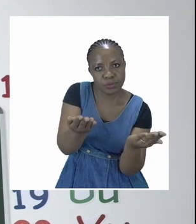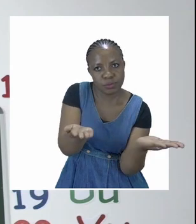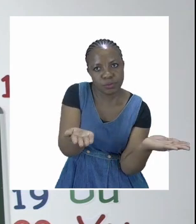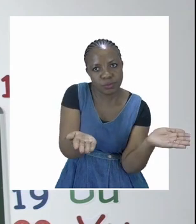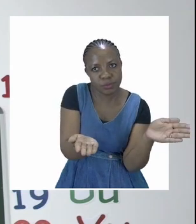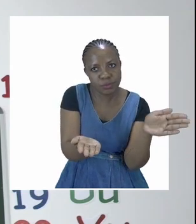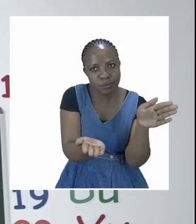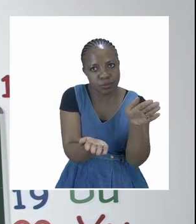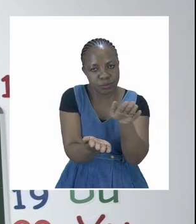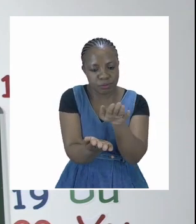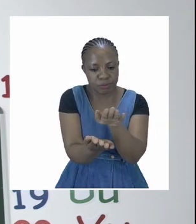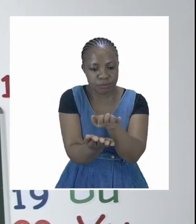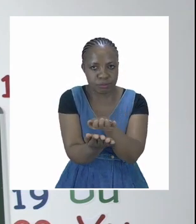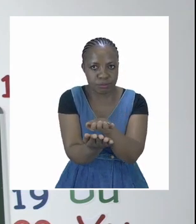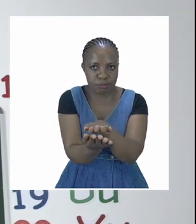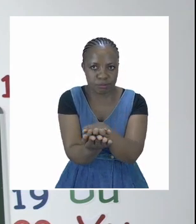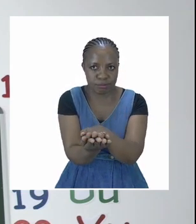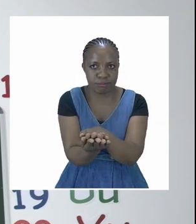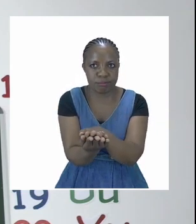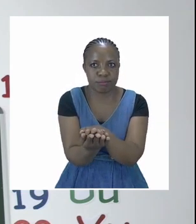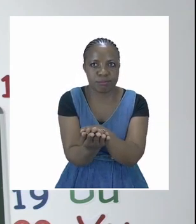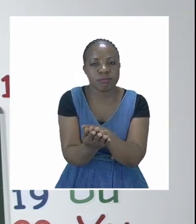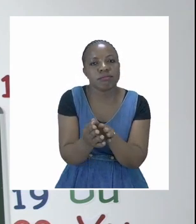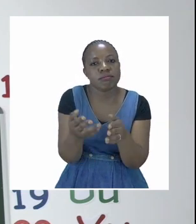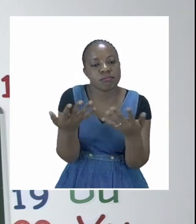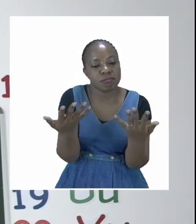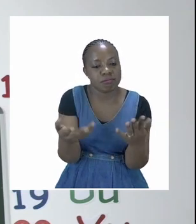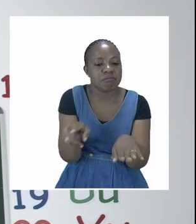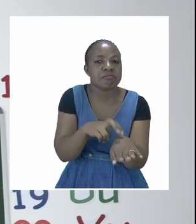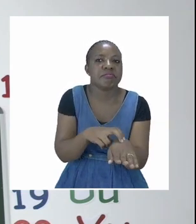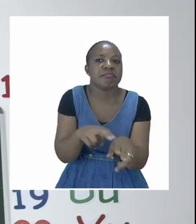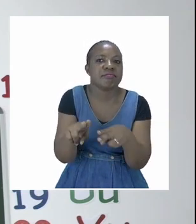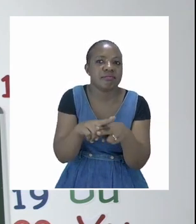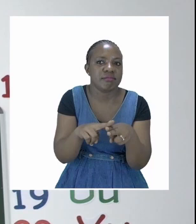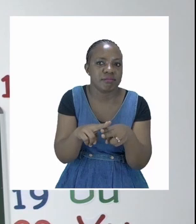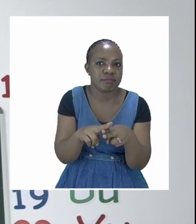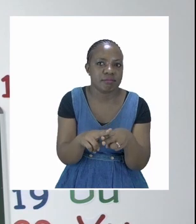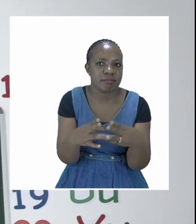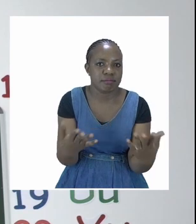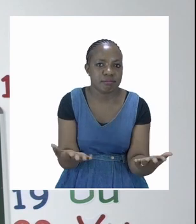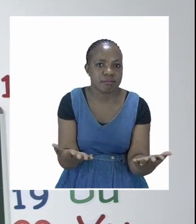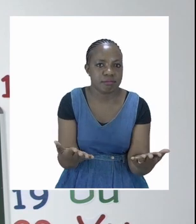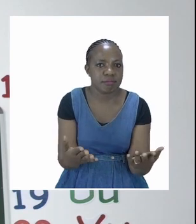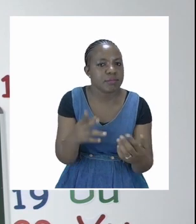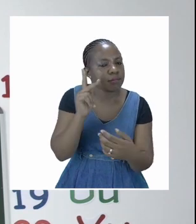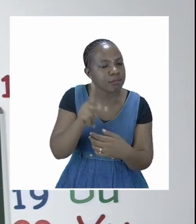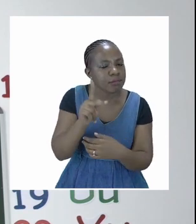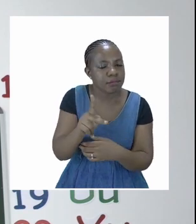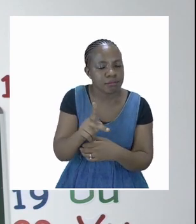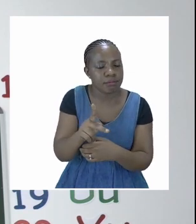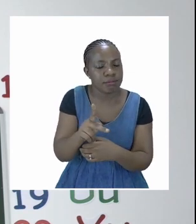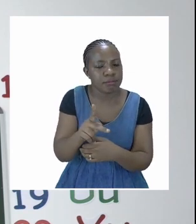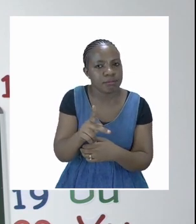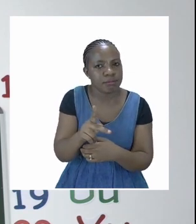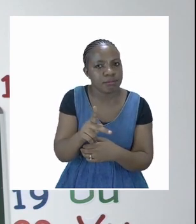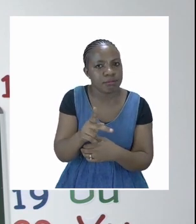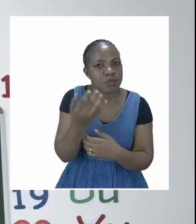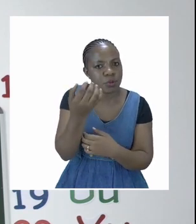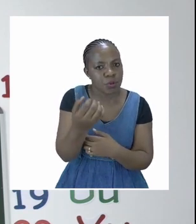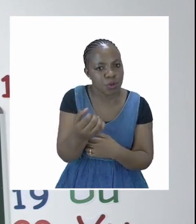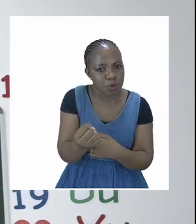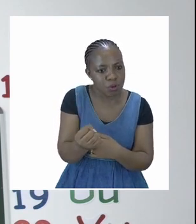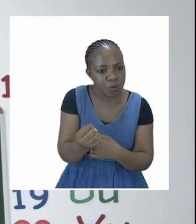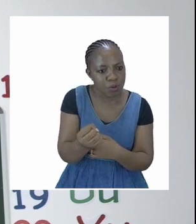it for ready to use. But there is more. We are also available on